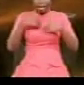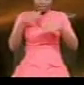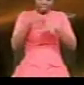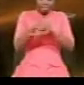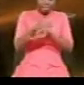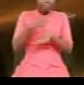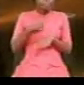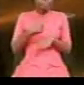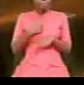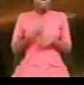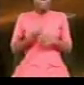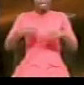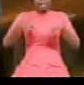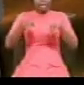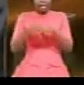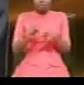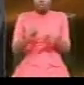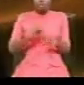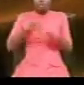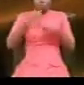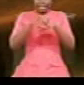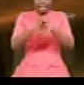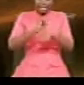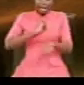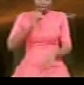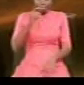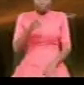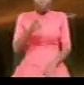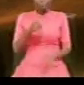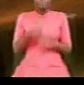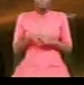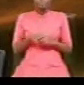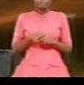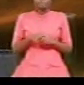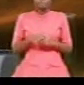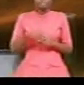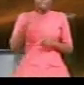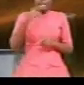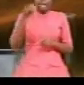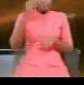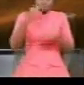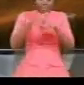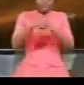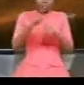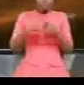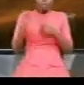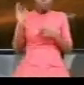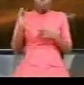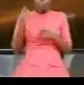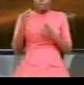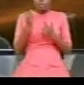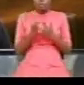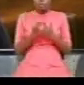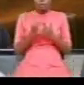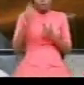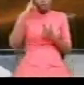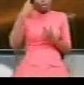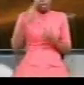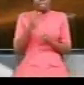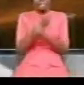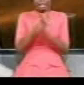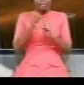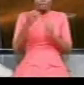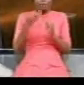me, even so send I you. He was sent to preach the word for the salvation